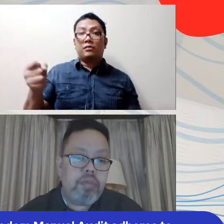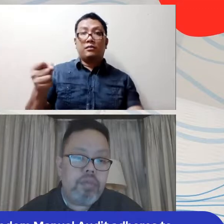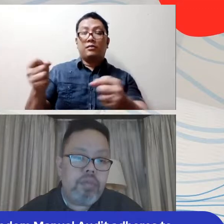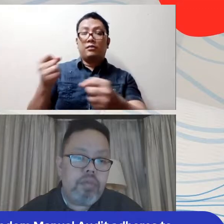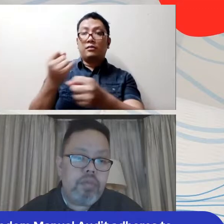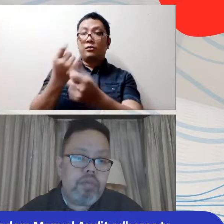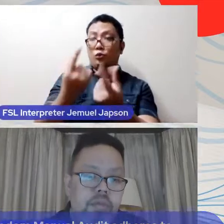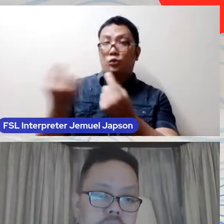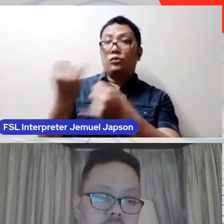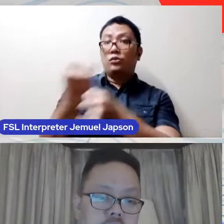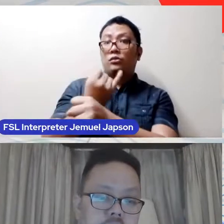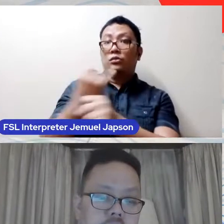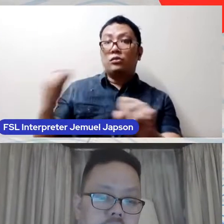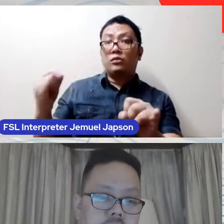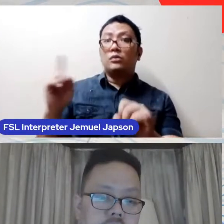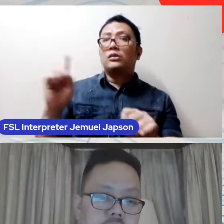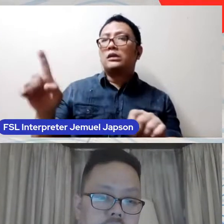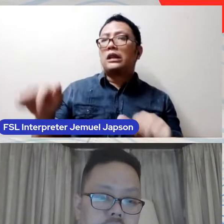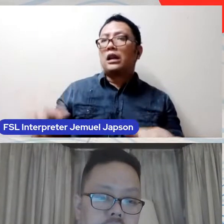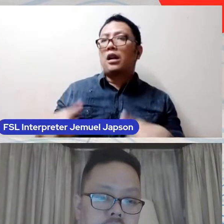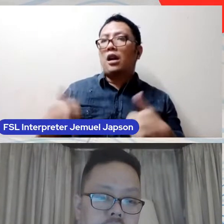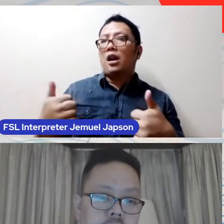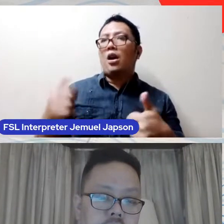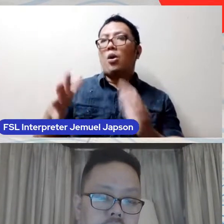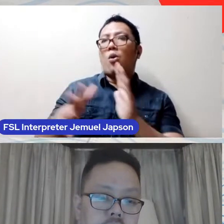really, how can the COMELEC really